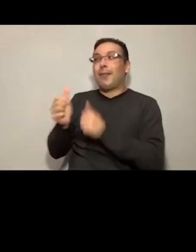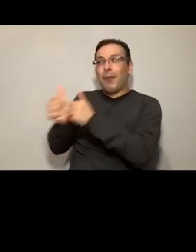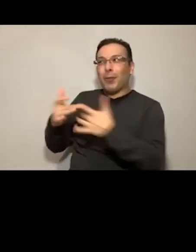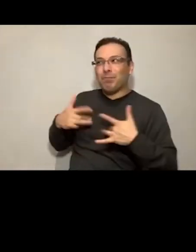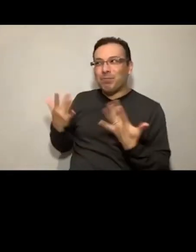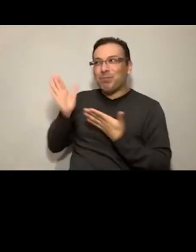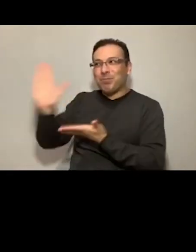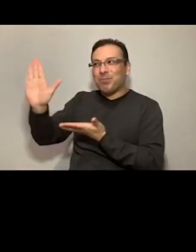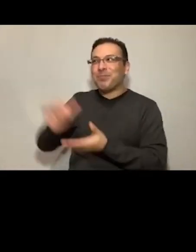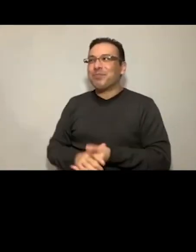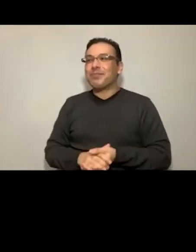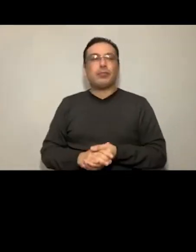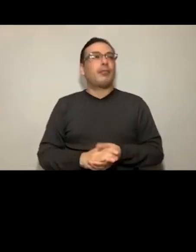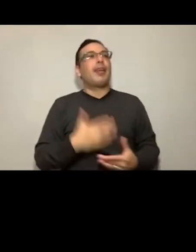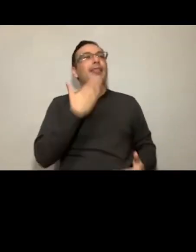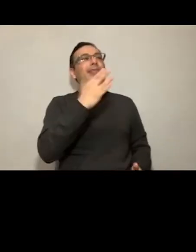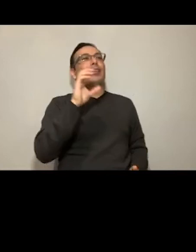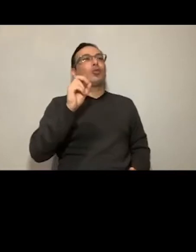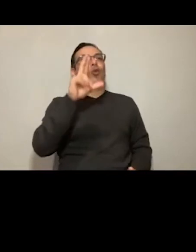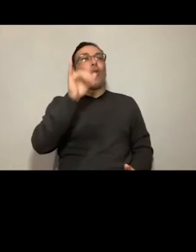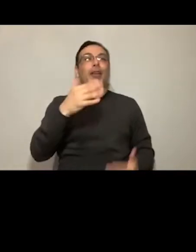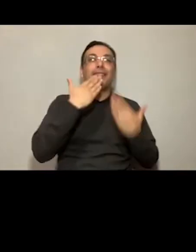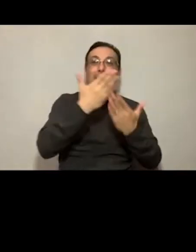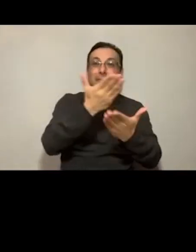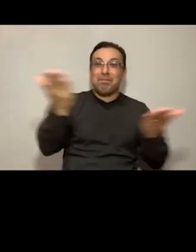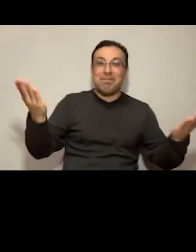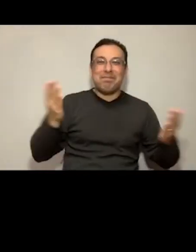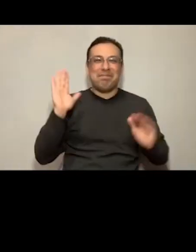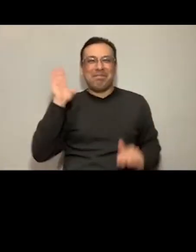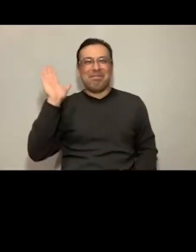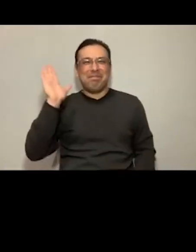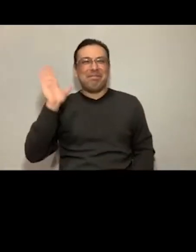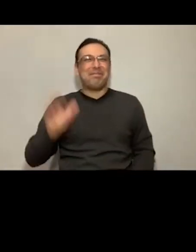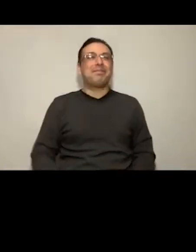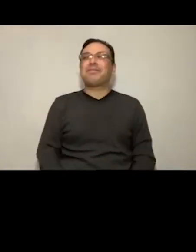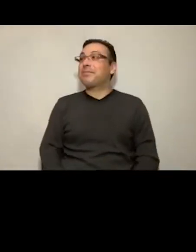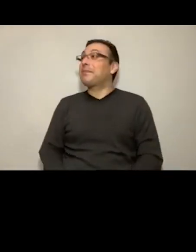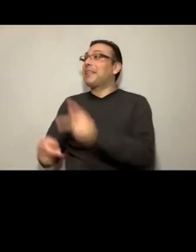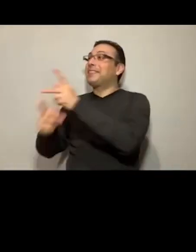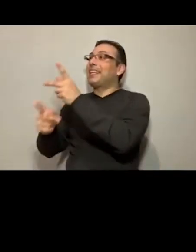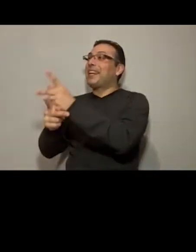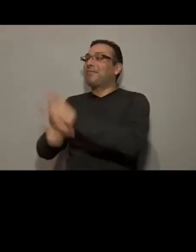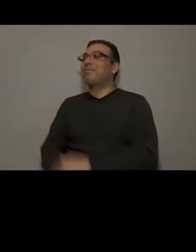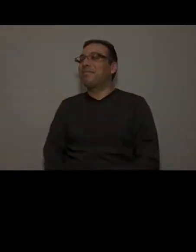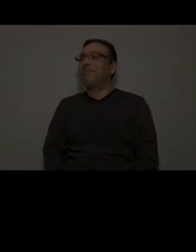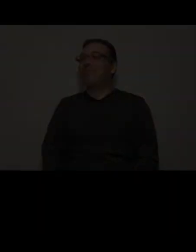Thank you so much, Corey. Thank you, everyone. Take care. Bye.